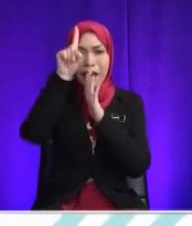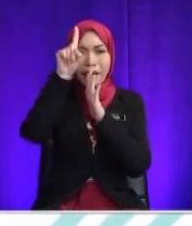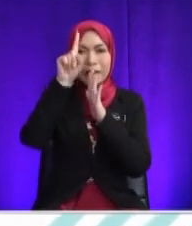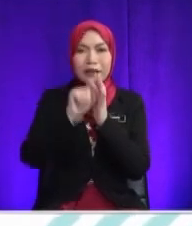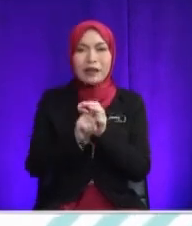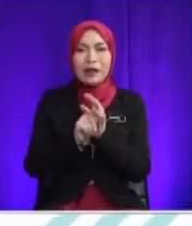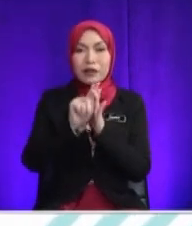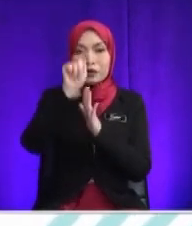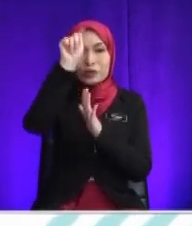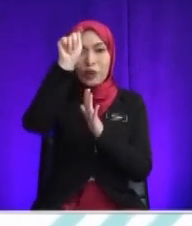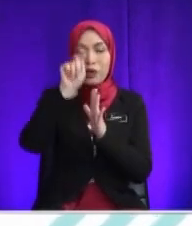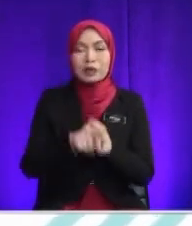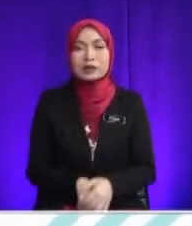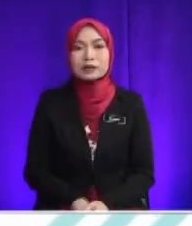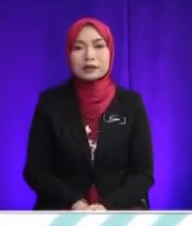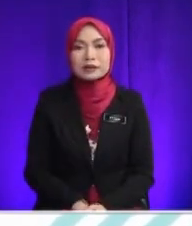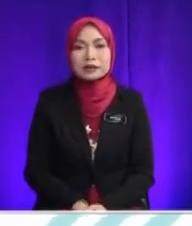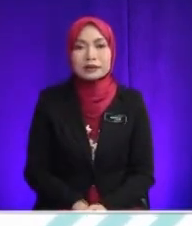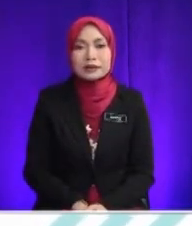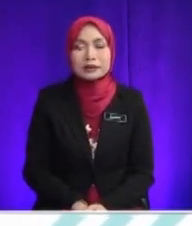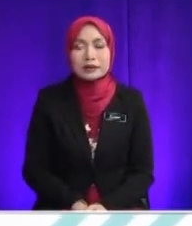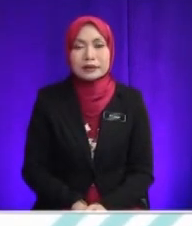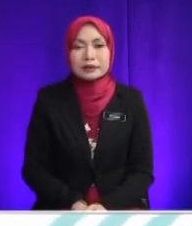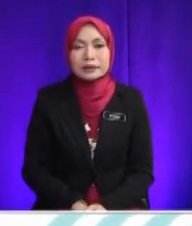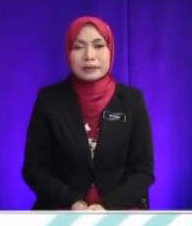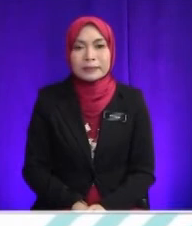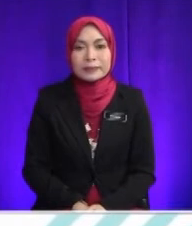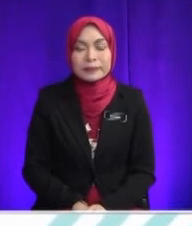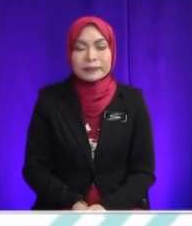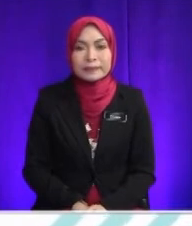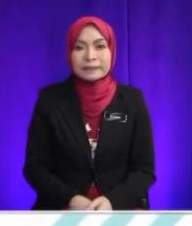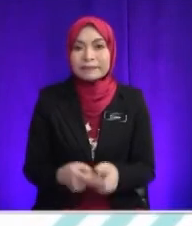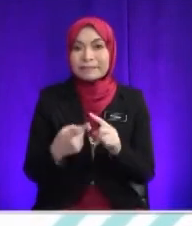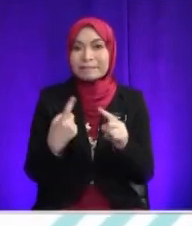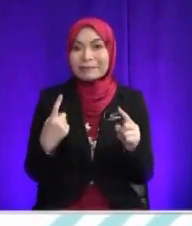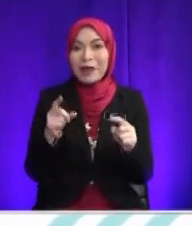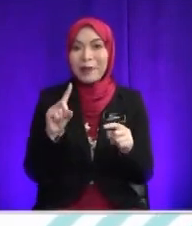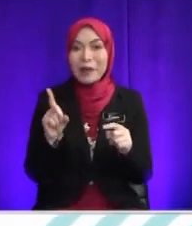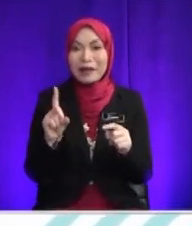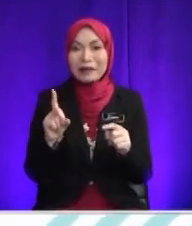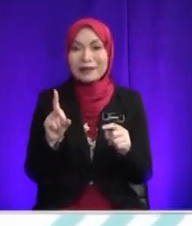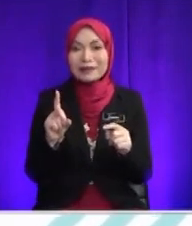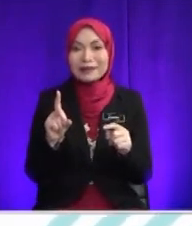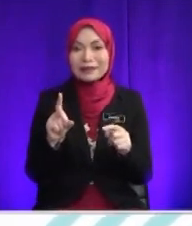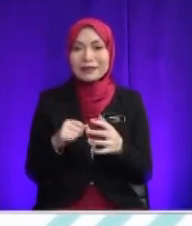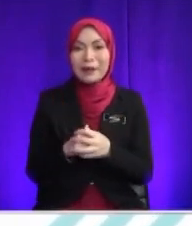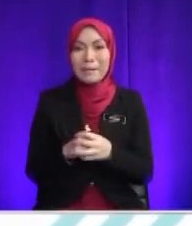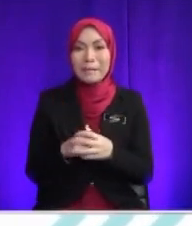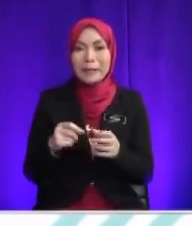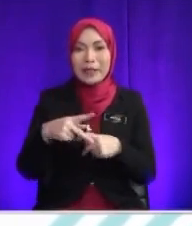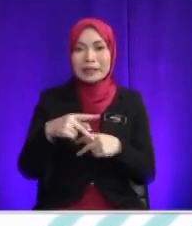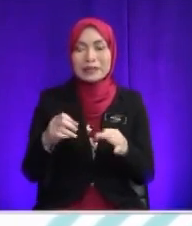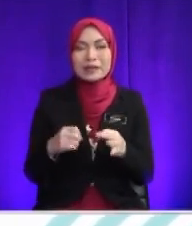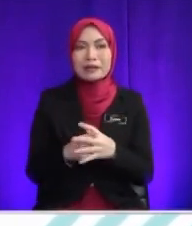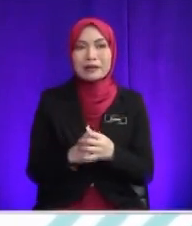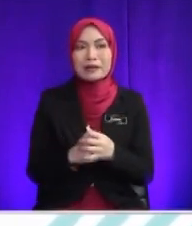only thing that's definite. The rest, okay, whatever he said and where he come from, all are indefinite or he couldn't remember. Okay,